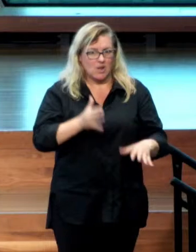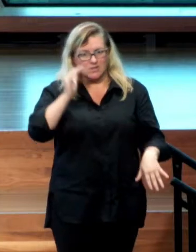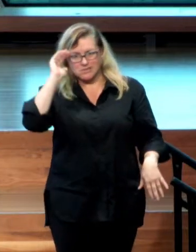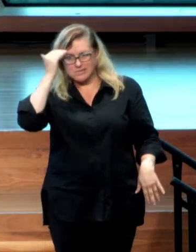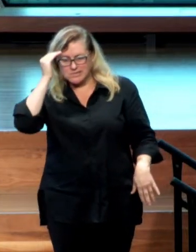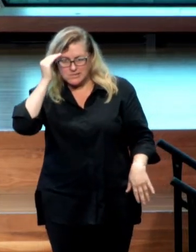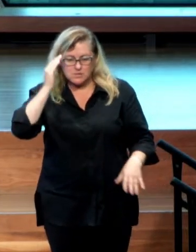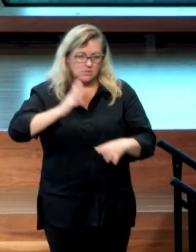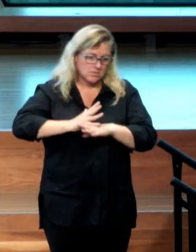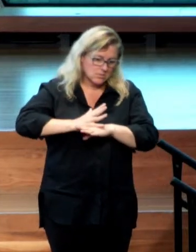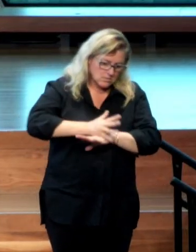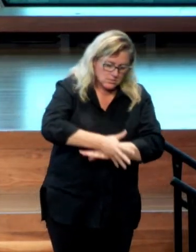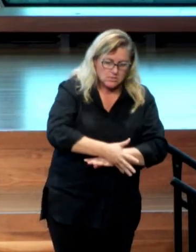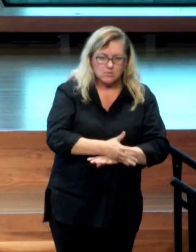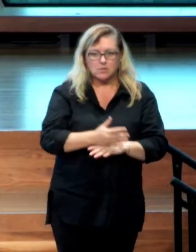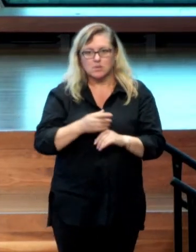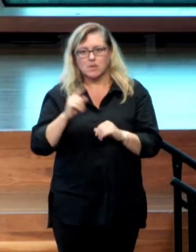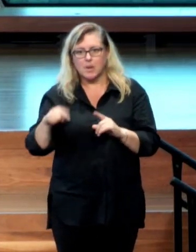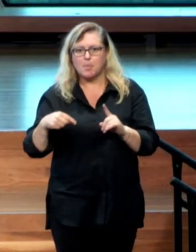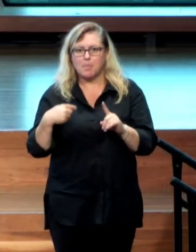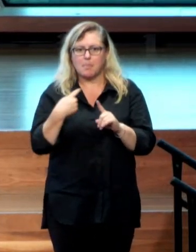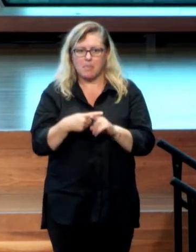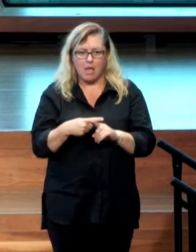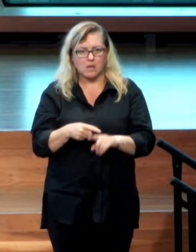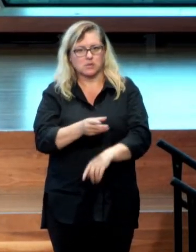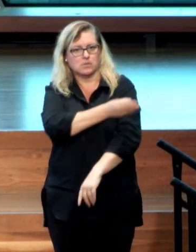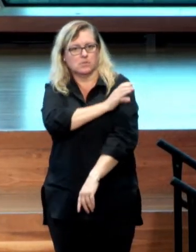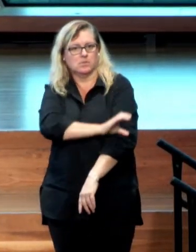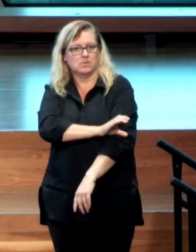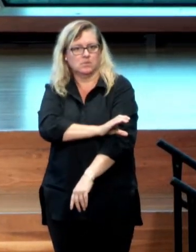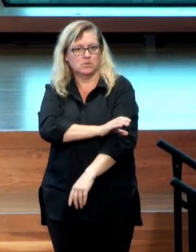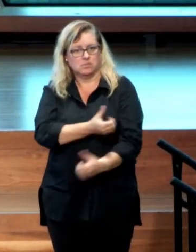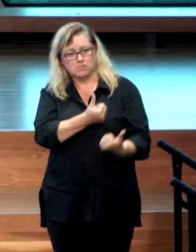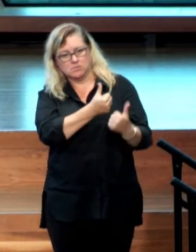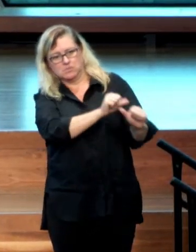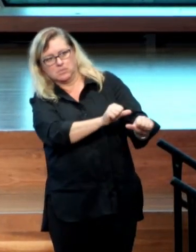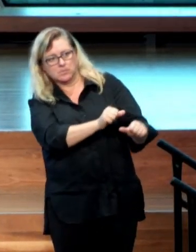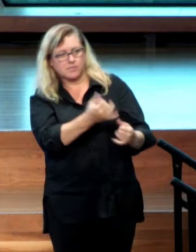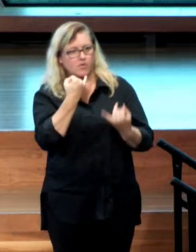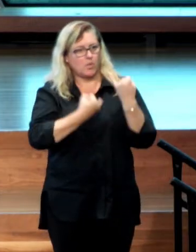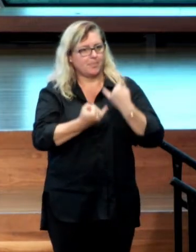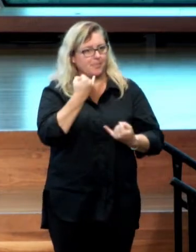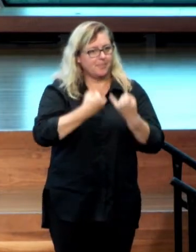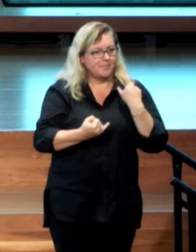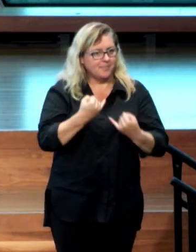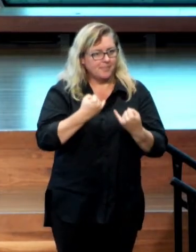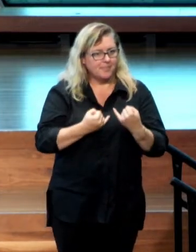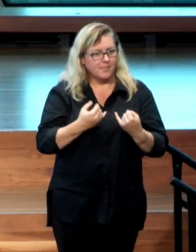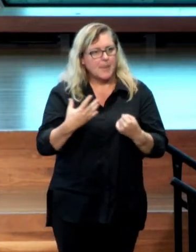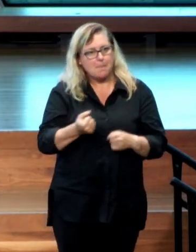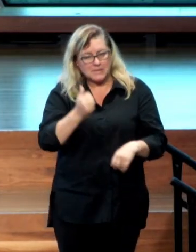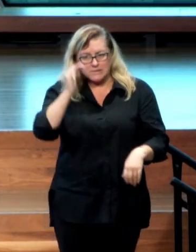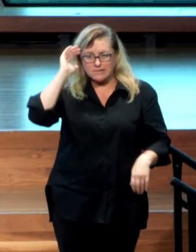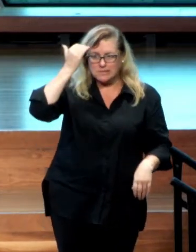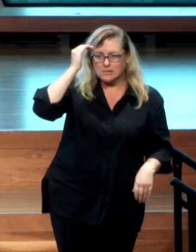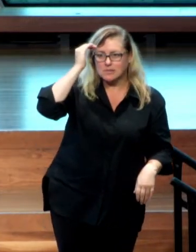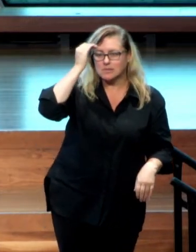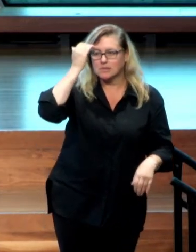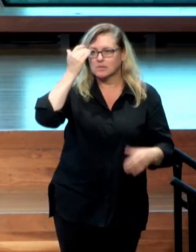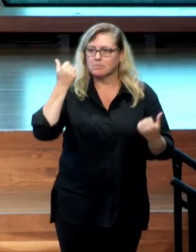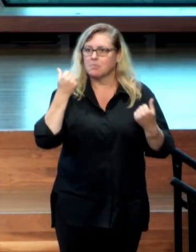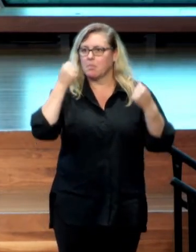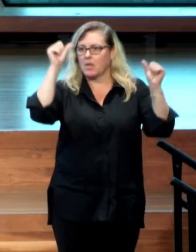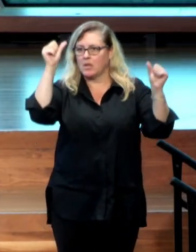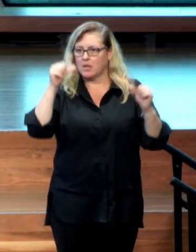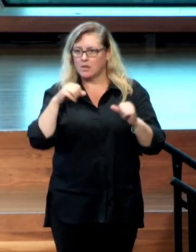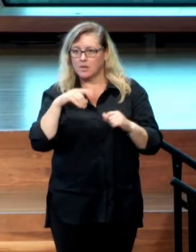a lot of hard work. It also takes a thick skin and a willingness to push on and push through. But for the reader, the